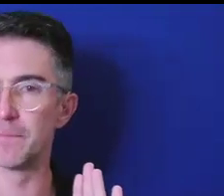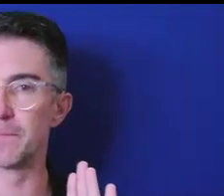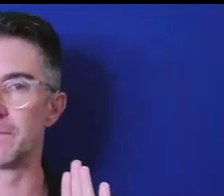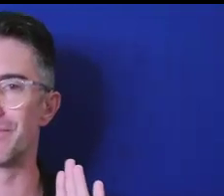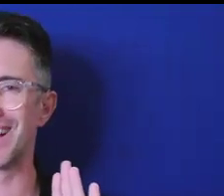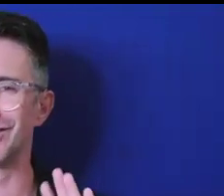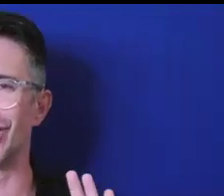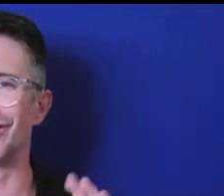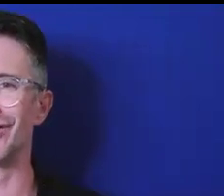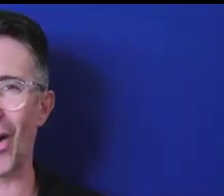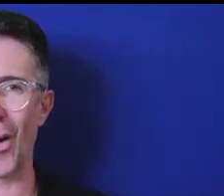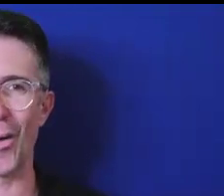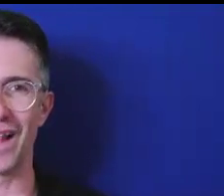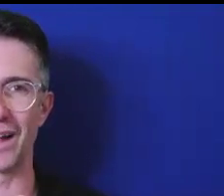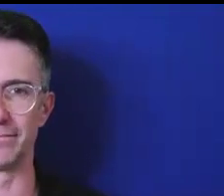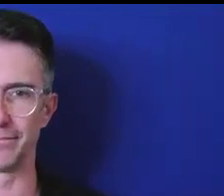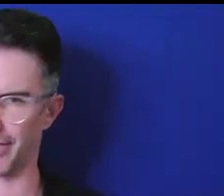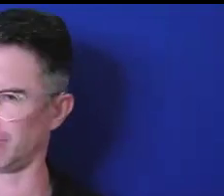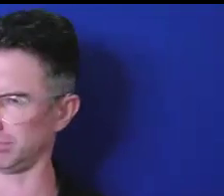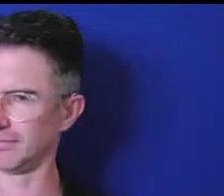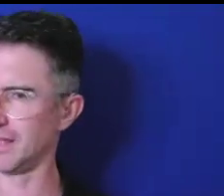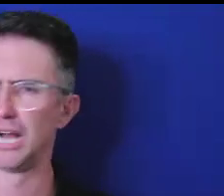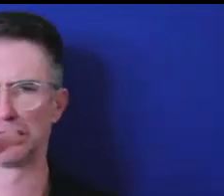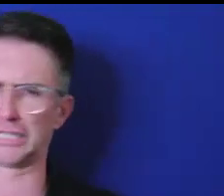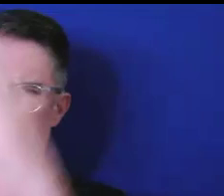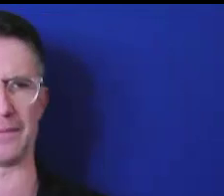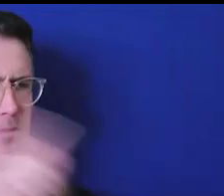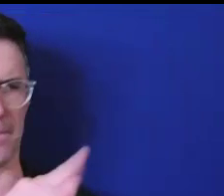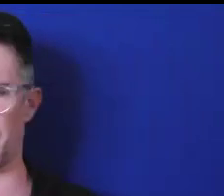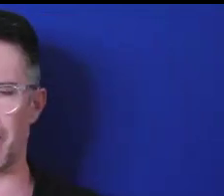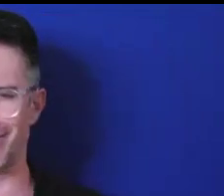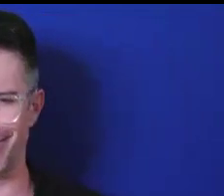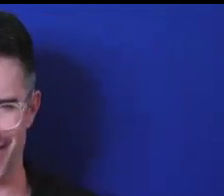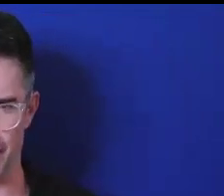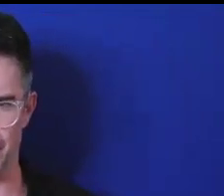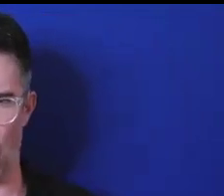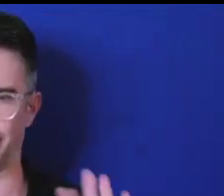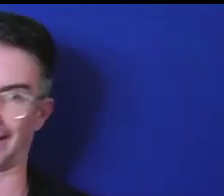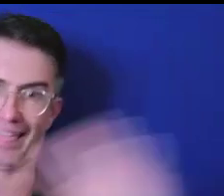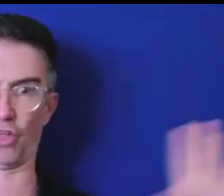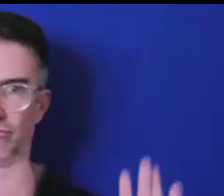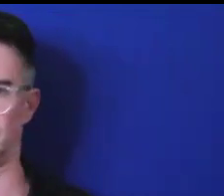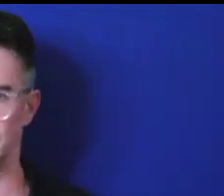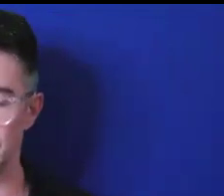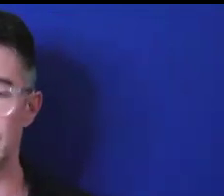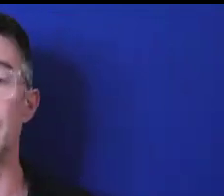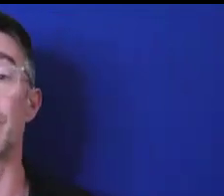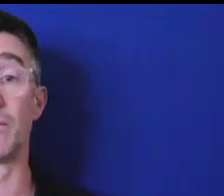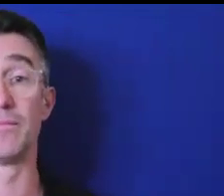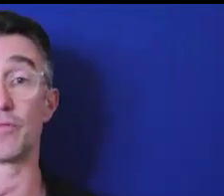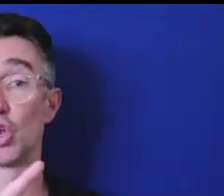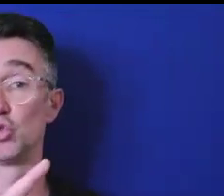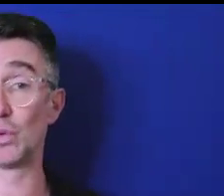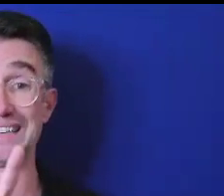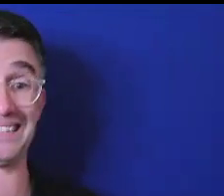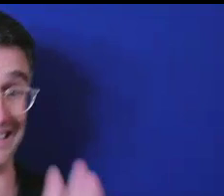Then it was issued in 2016 for the program to roll